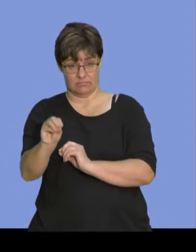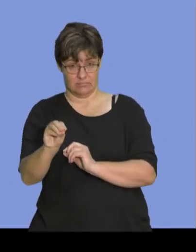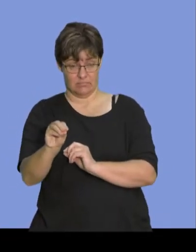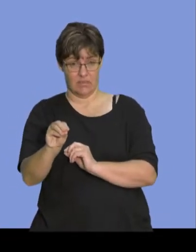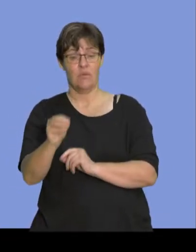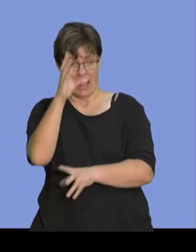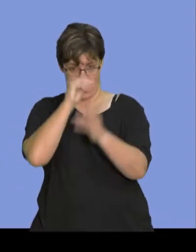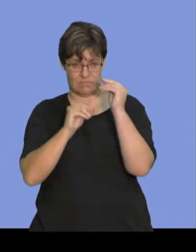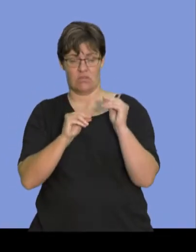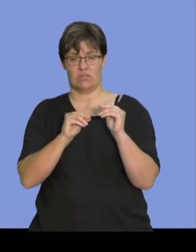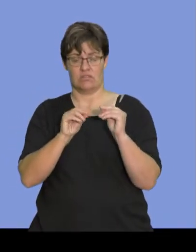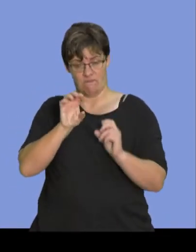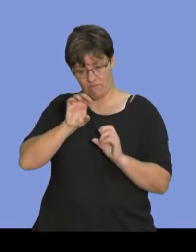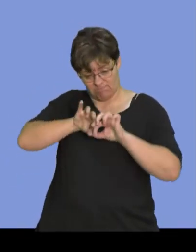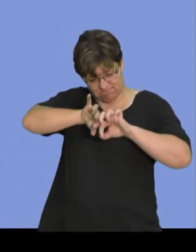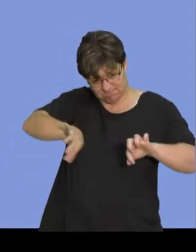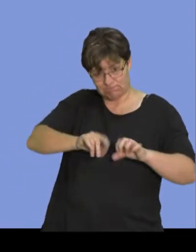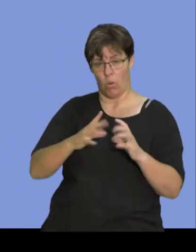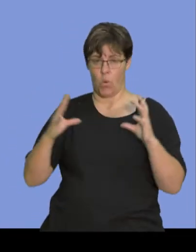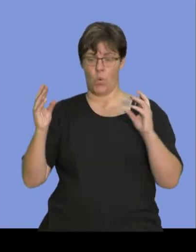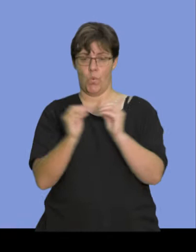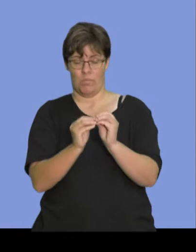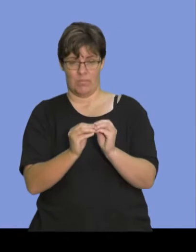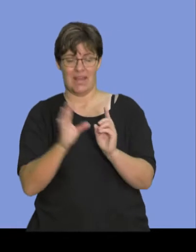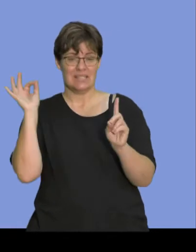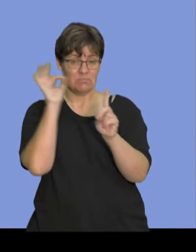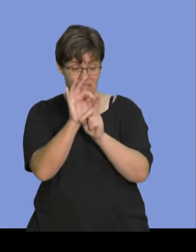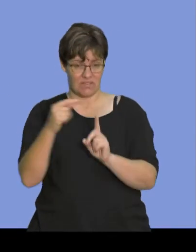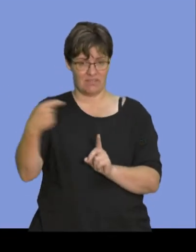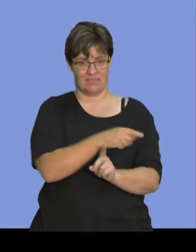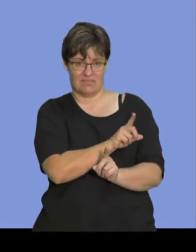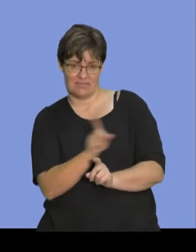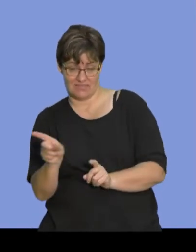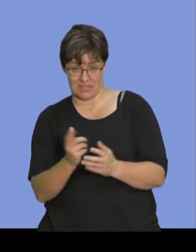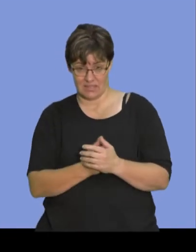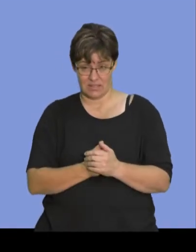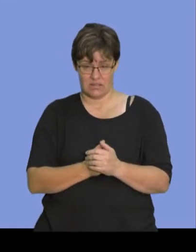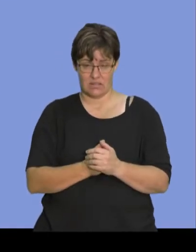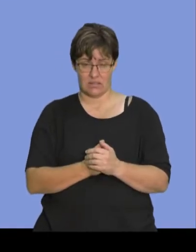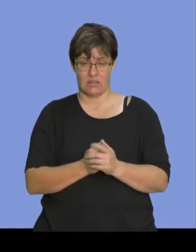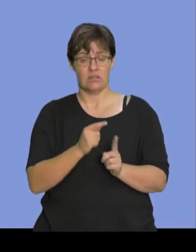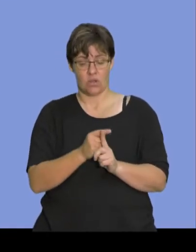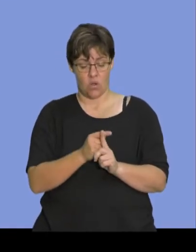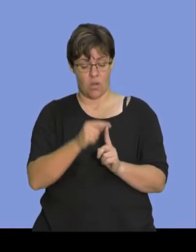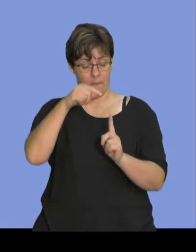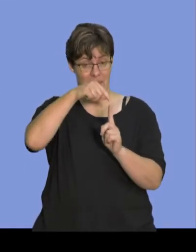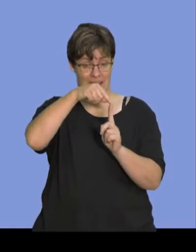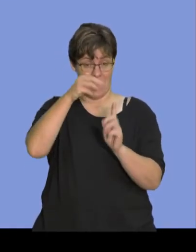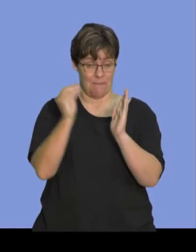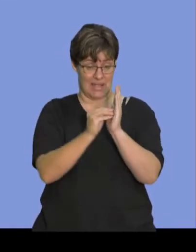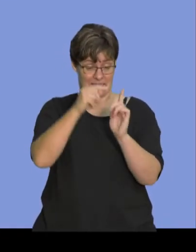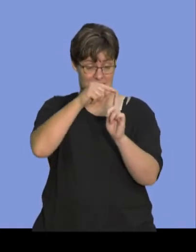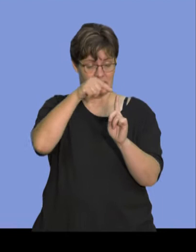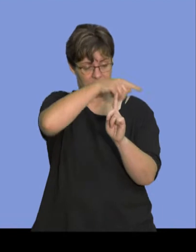another magnet, that magnet would actually experience a force, right, in a particular direction. Okay, so the magnetic